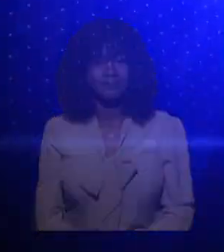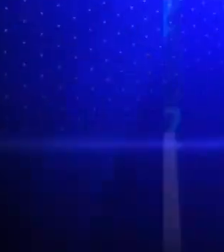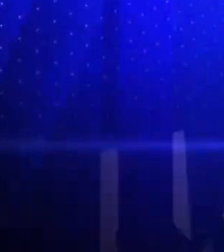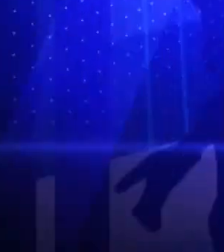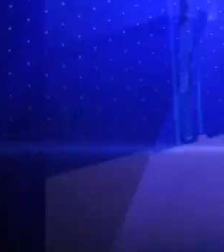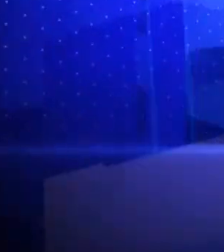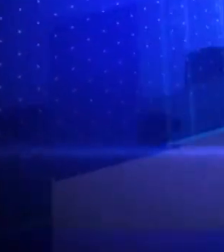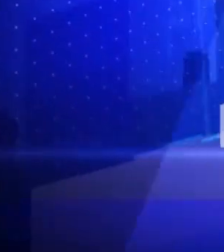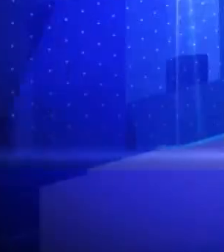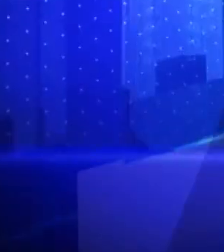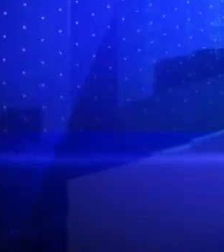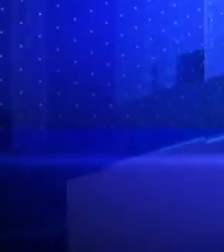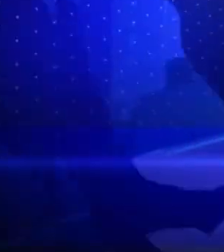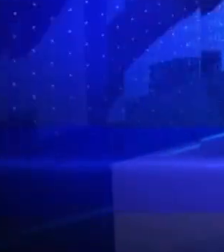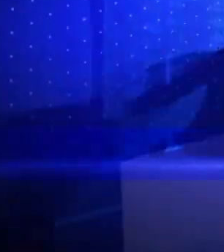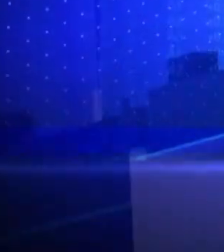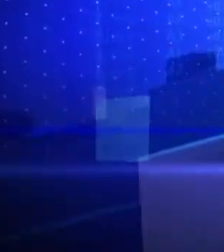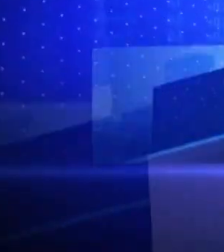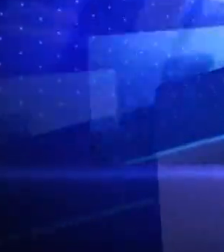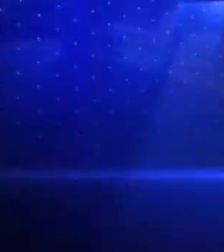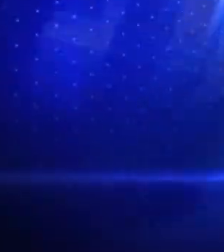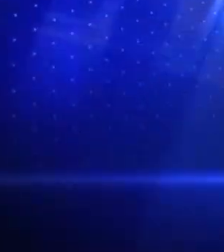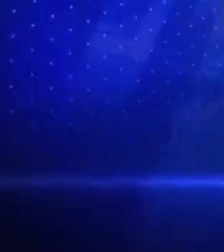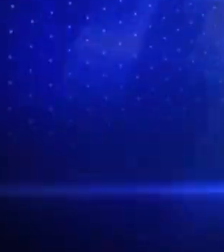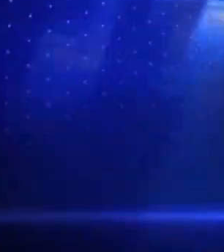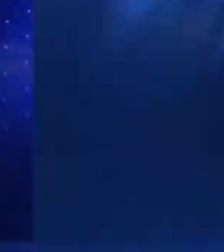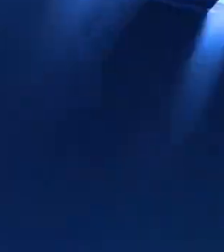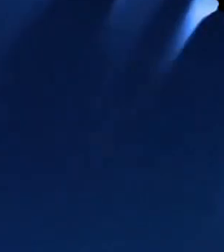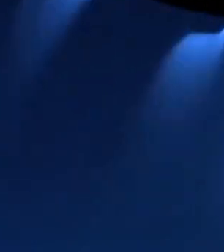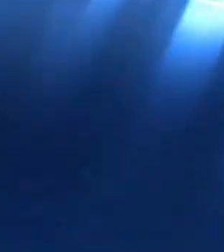your TTT News Business Insight.